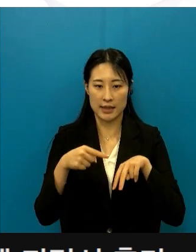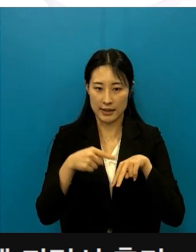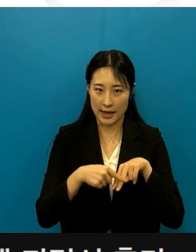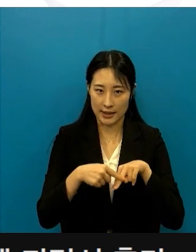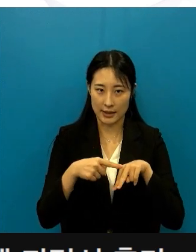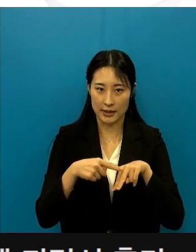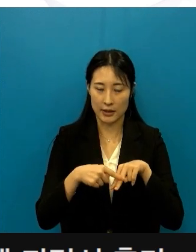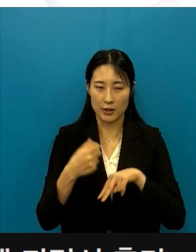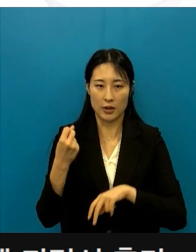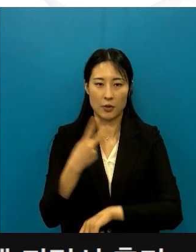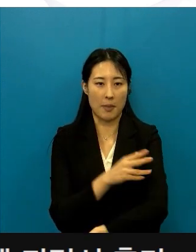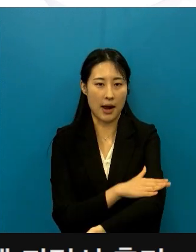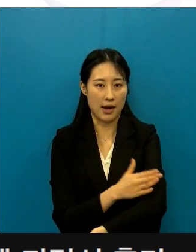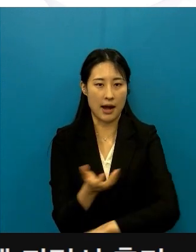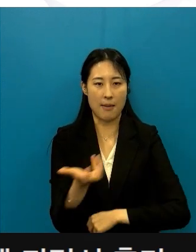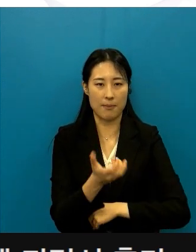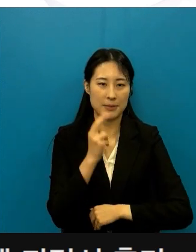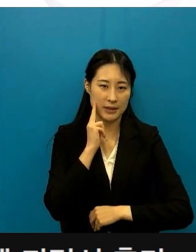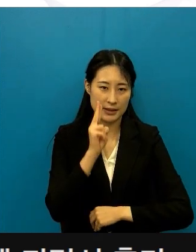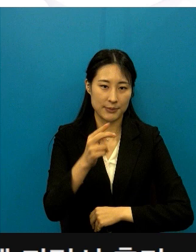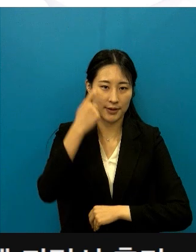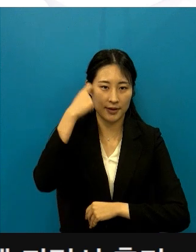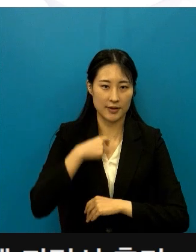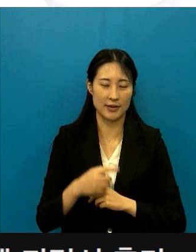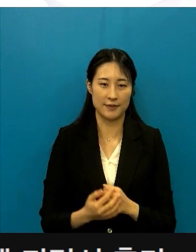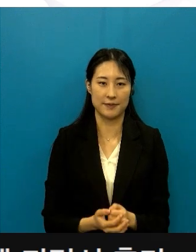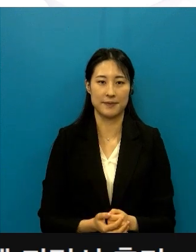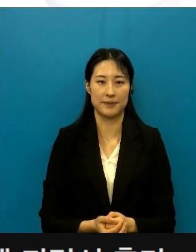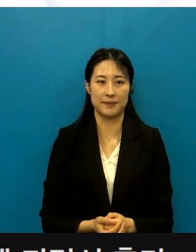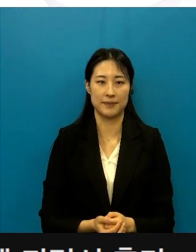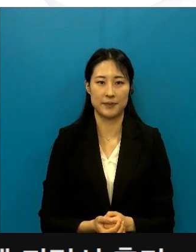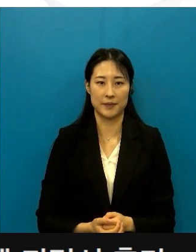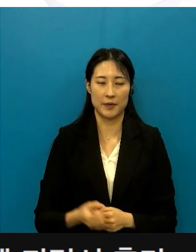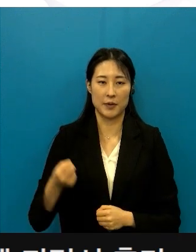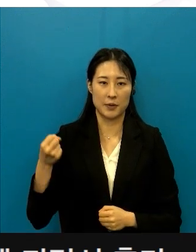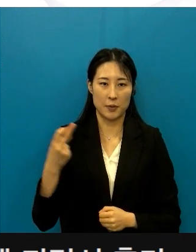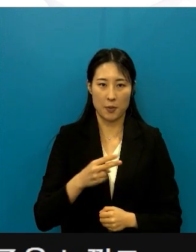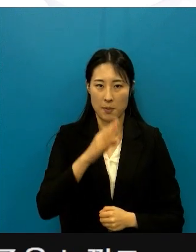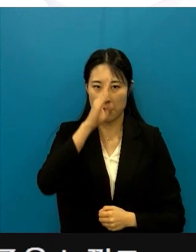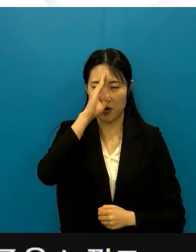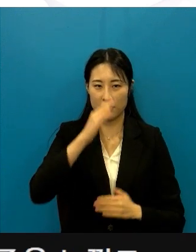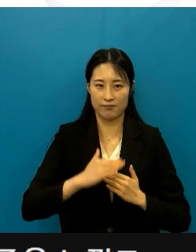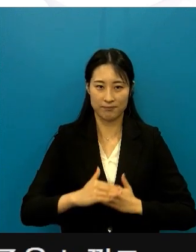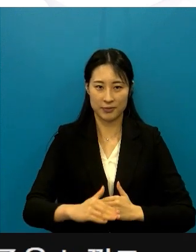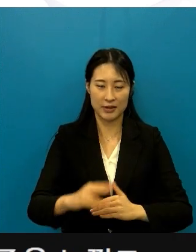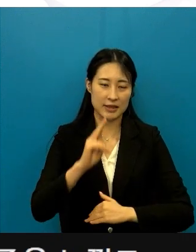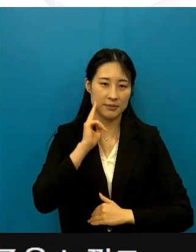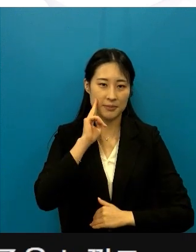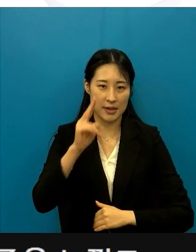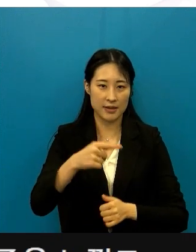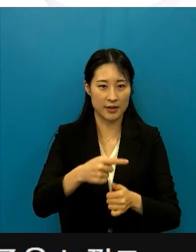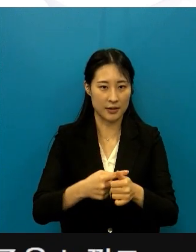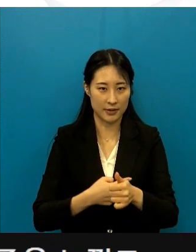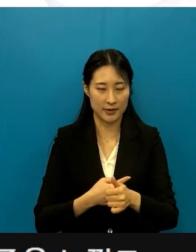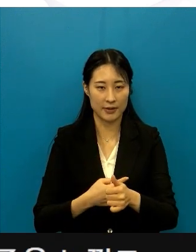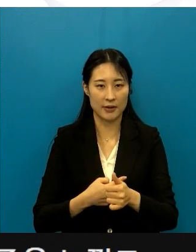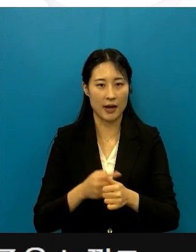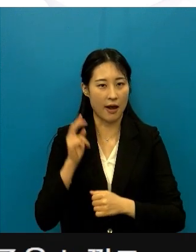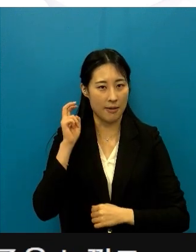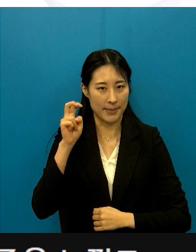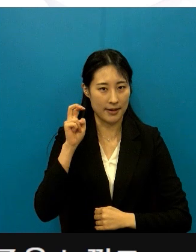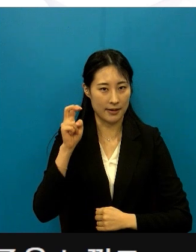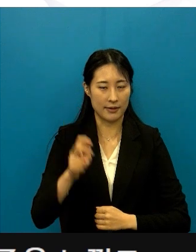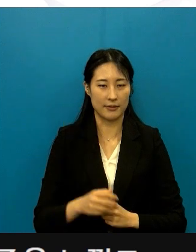disease progressed, she was told that she was likely to become